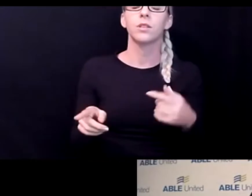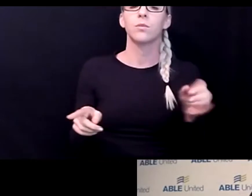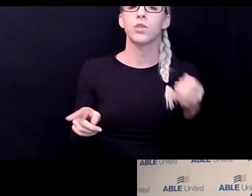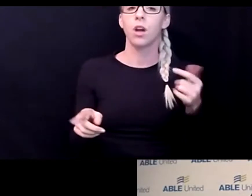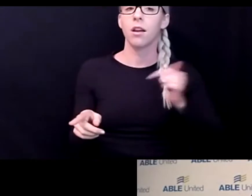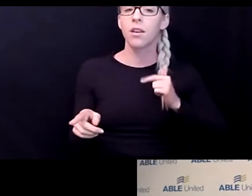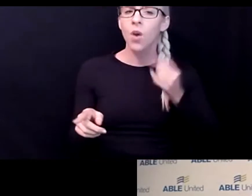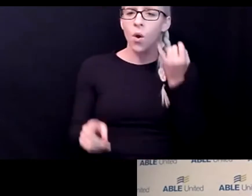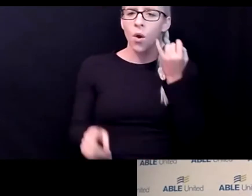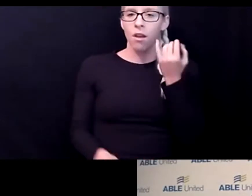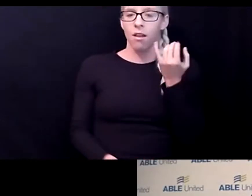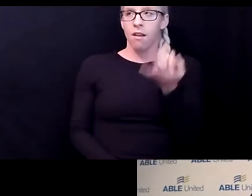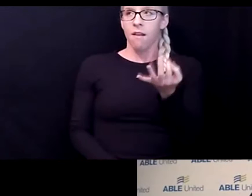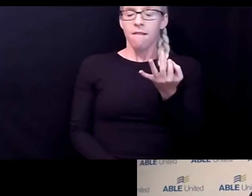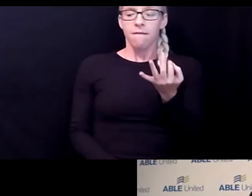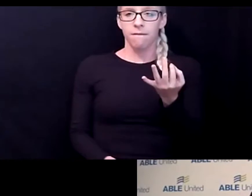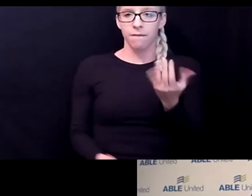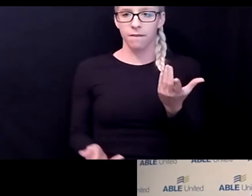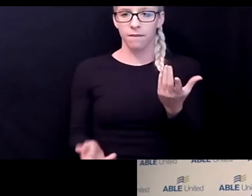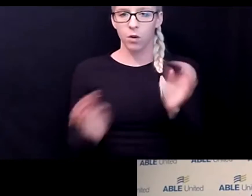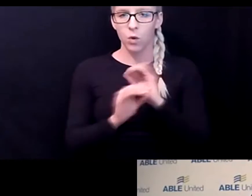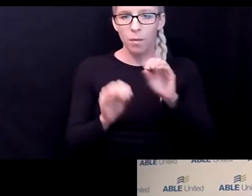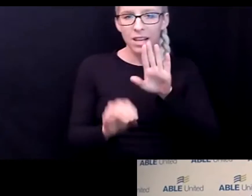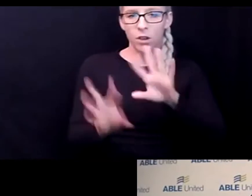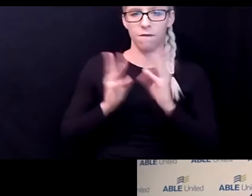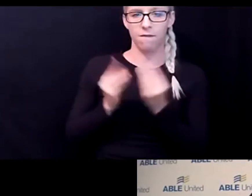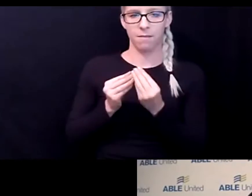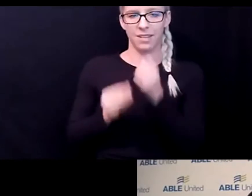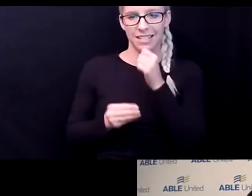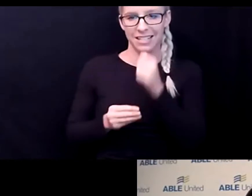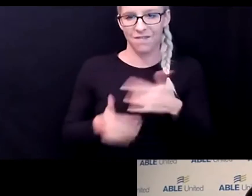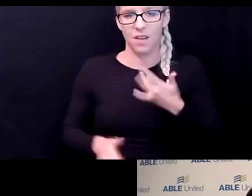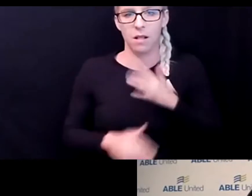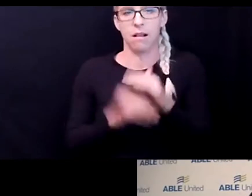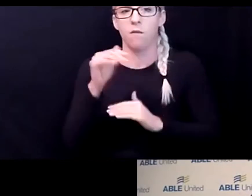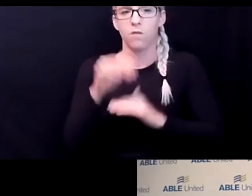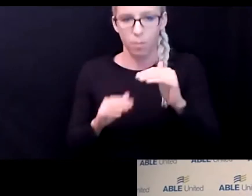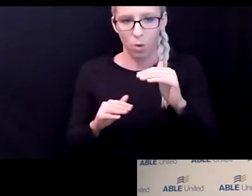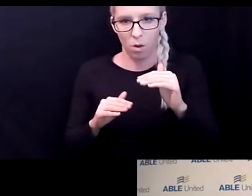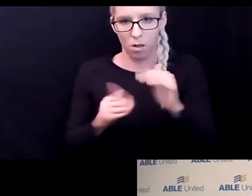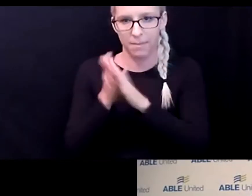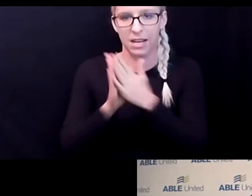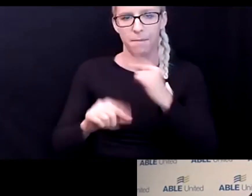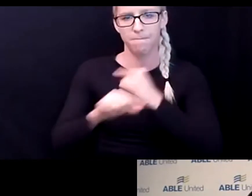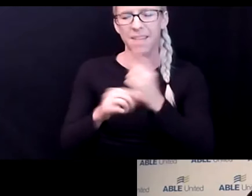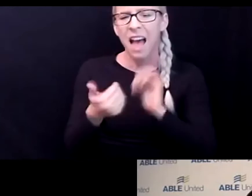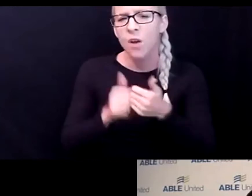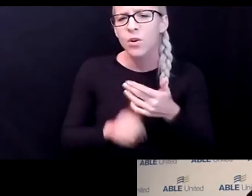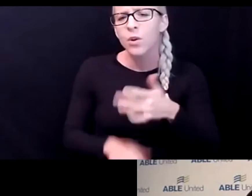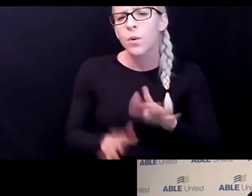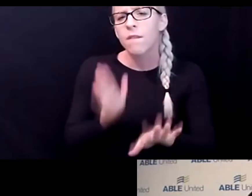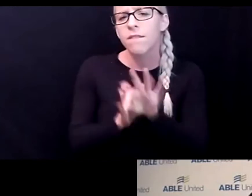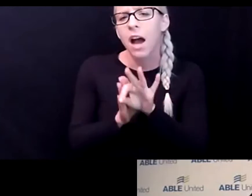or nobody in my family does. How do you go about finding either a professional guardian or a public guardian? Sure. So all of that